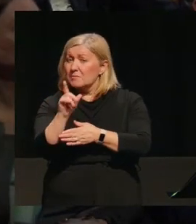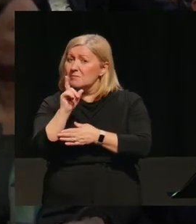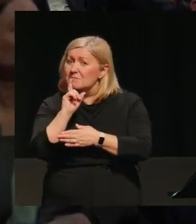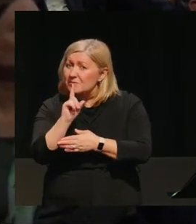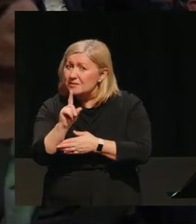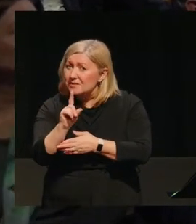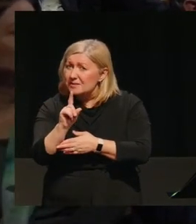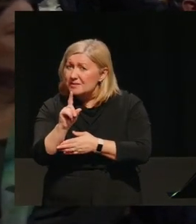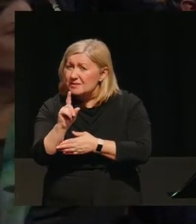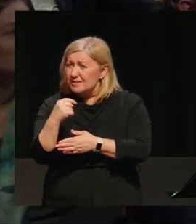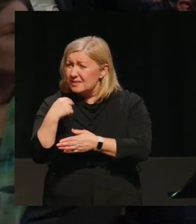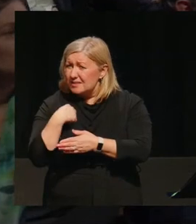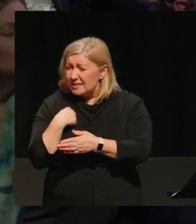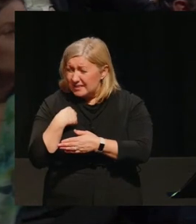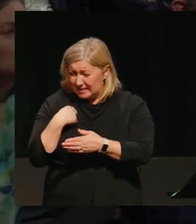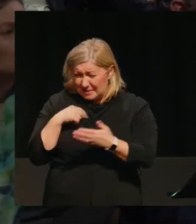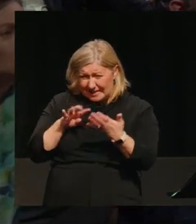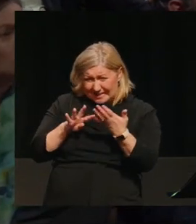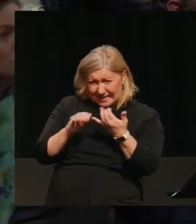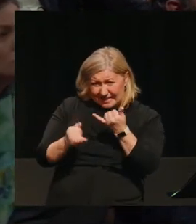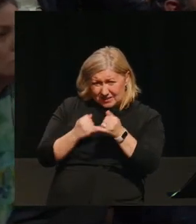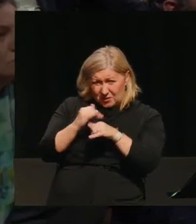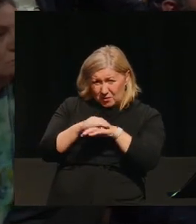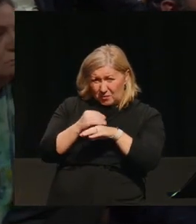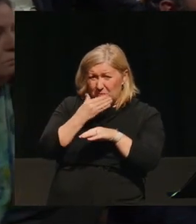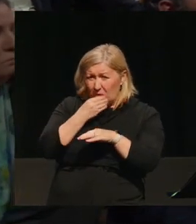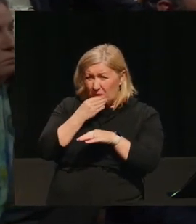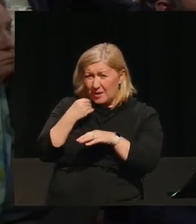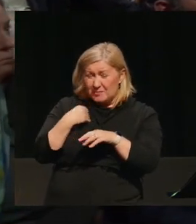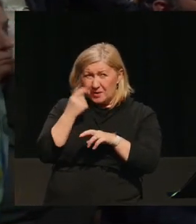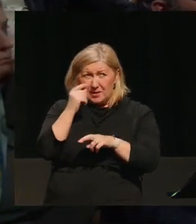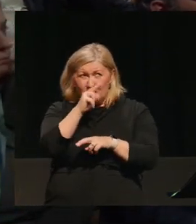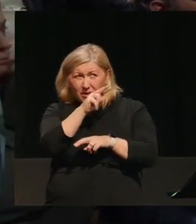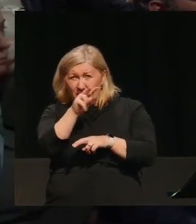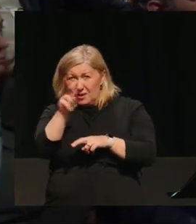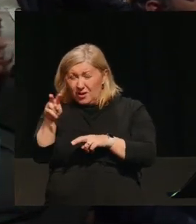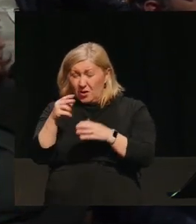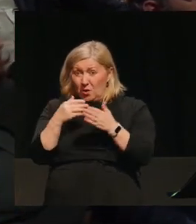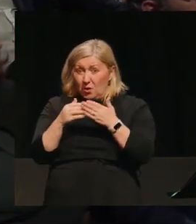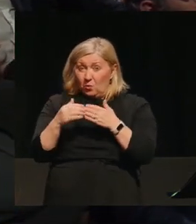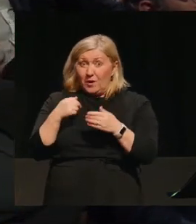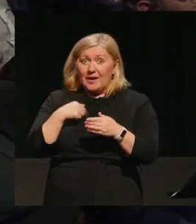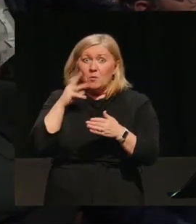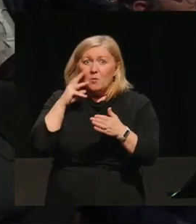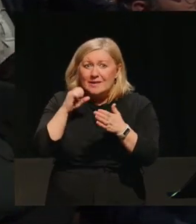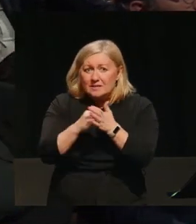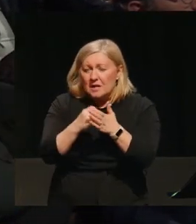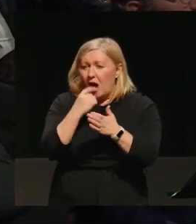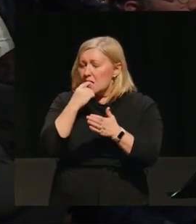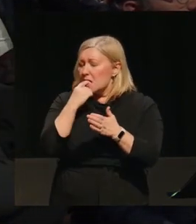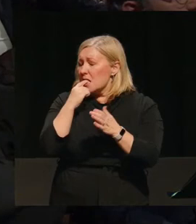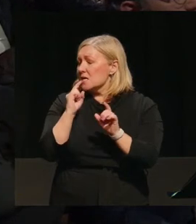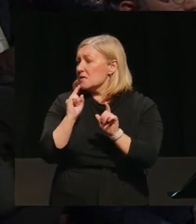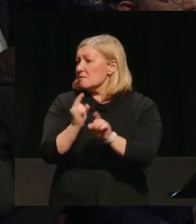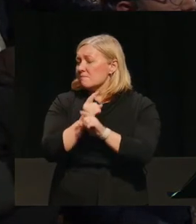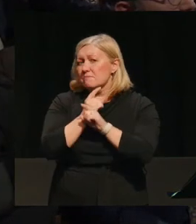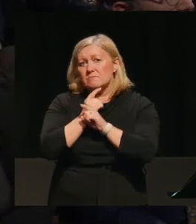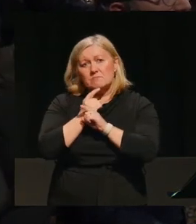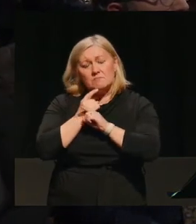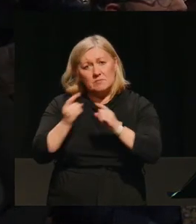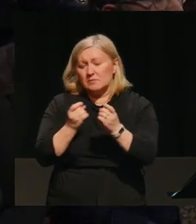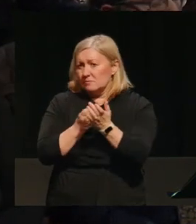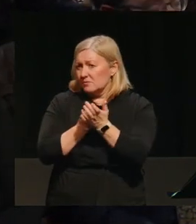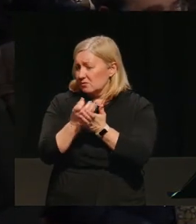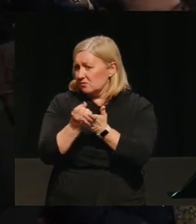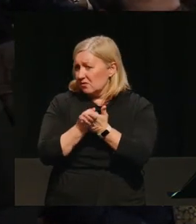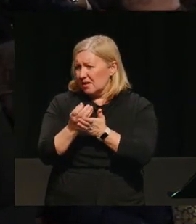1945. What I witnessed as a 9-year-old boy is impossible to describe. The